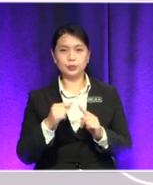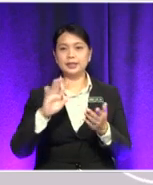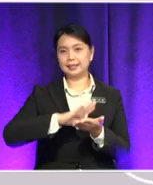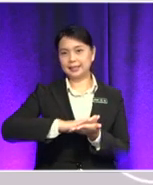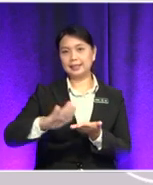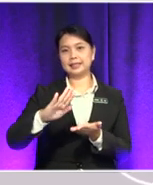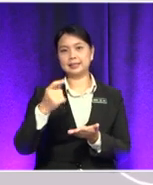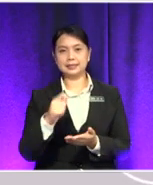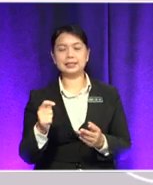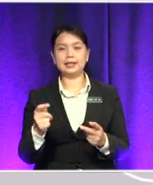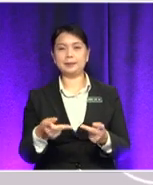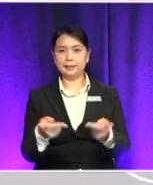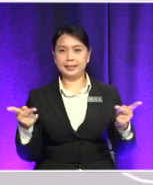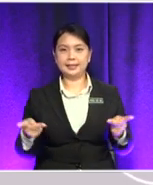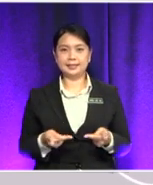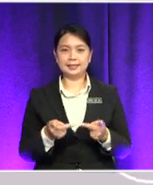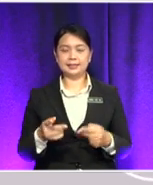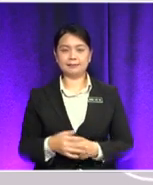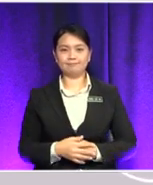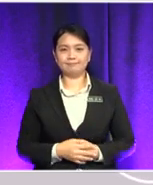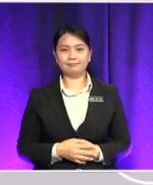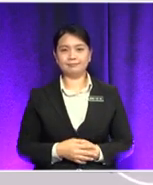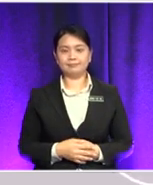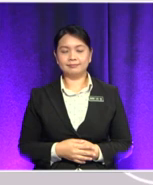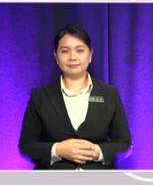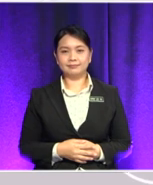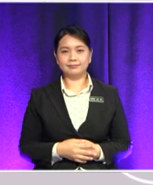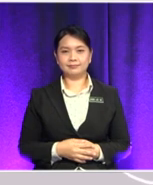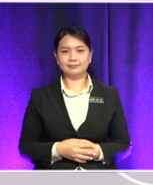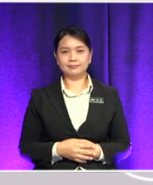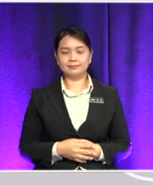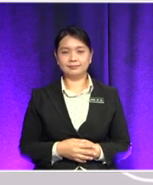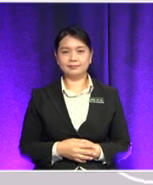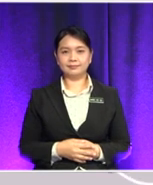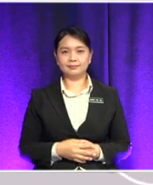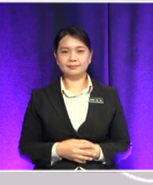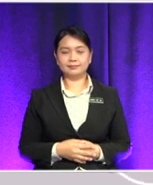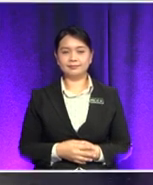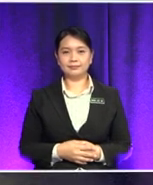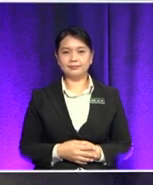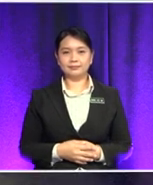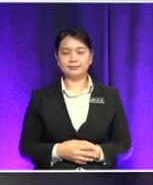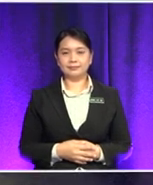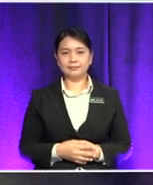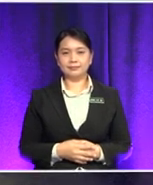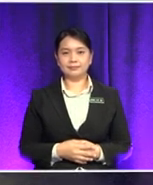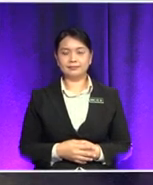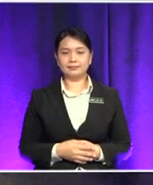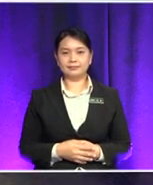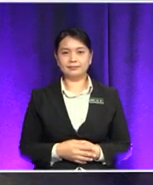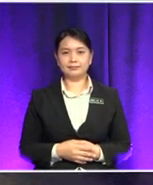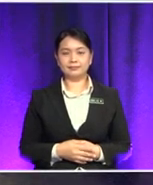one who volunteer to clean all the mess. Wow. That's a very, very noble intention. And you